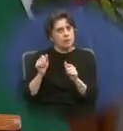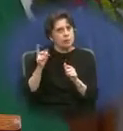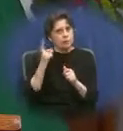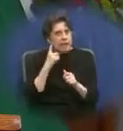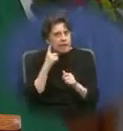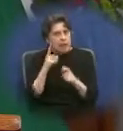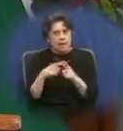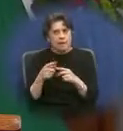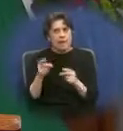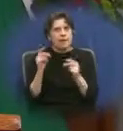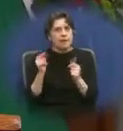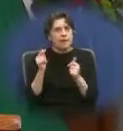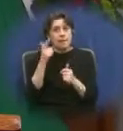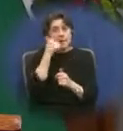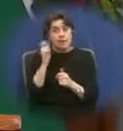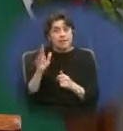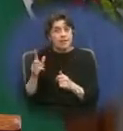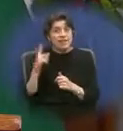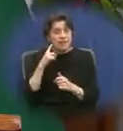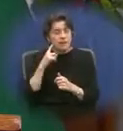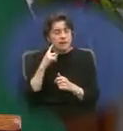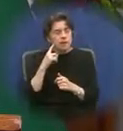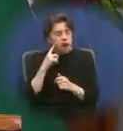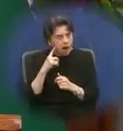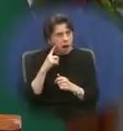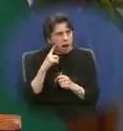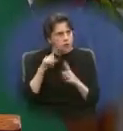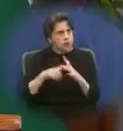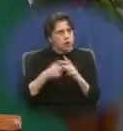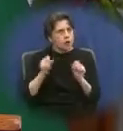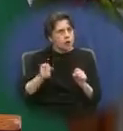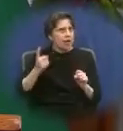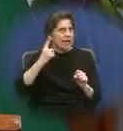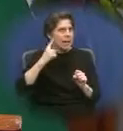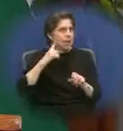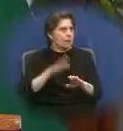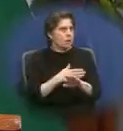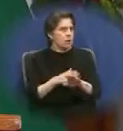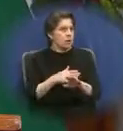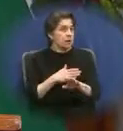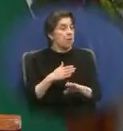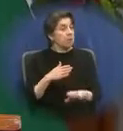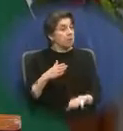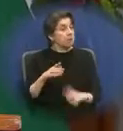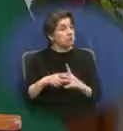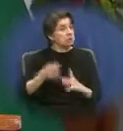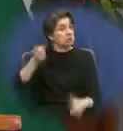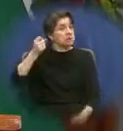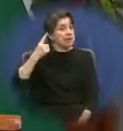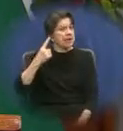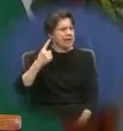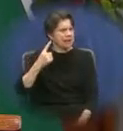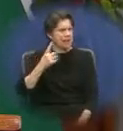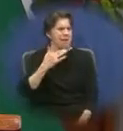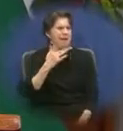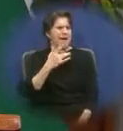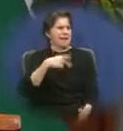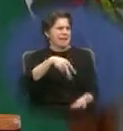sudden, because of his hearing, he heard the music and began to understand what they were doing.